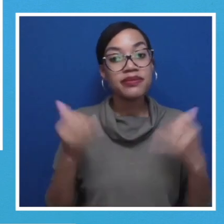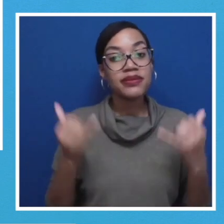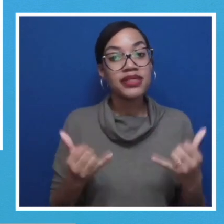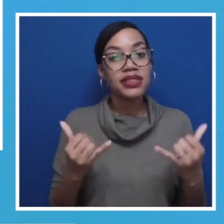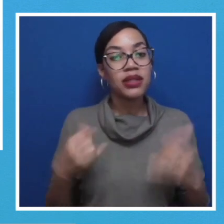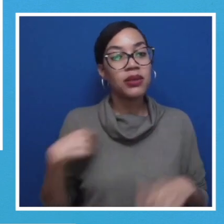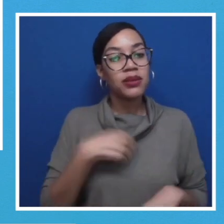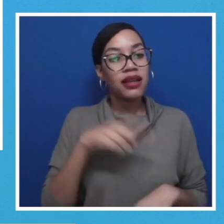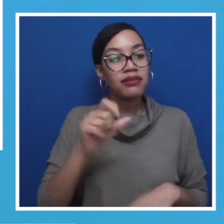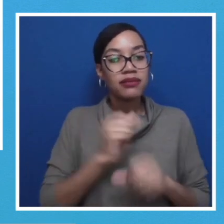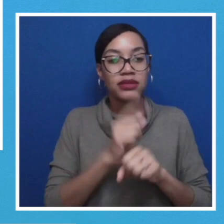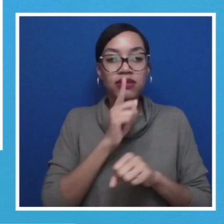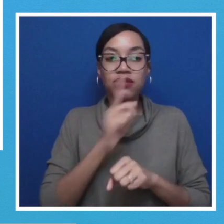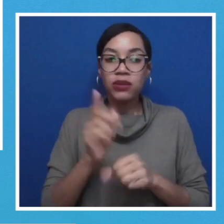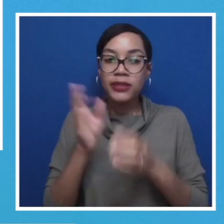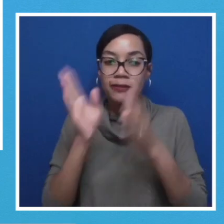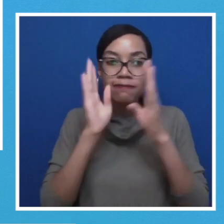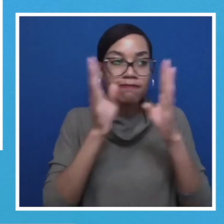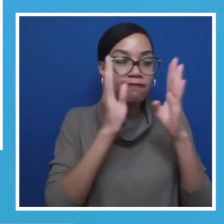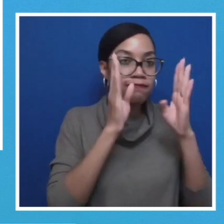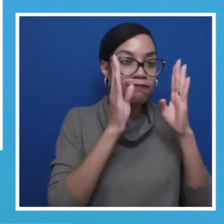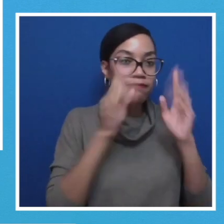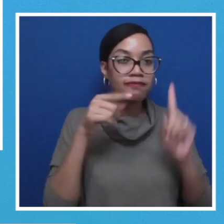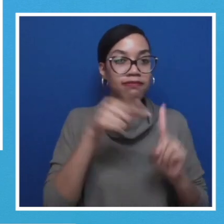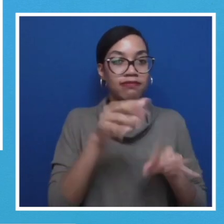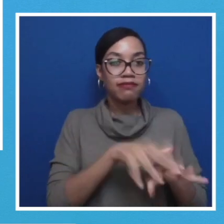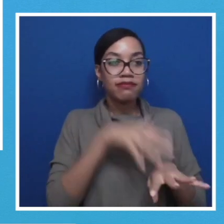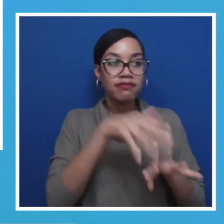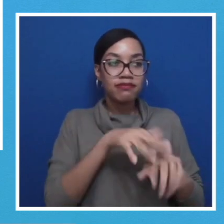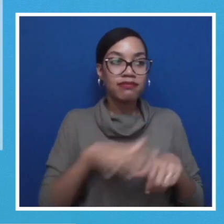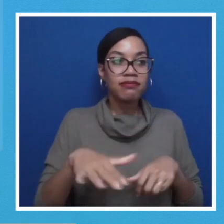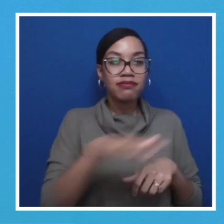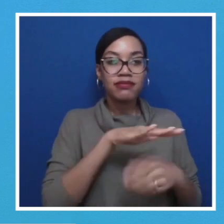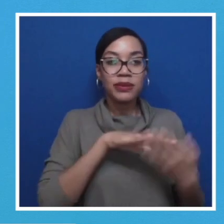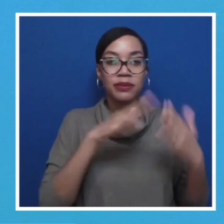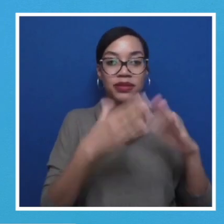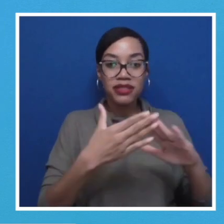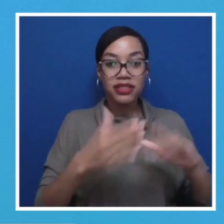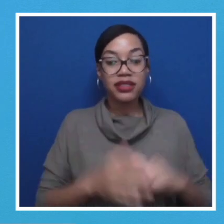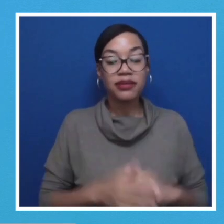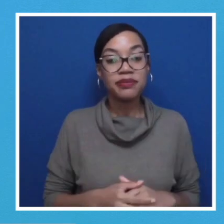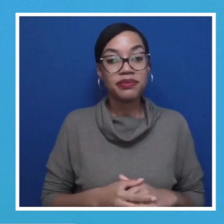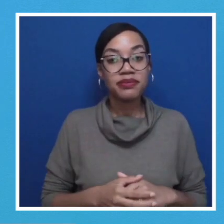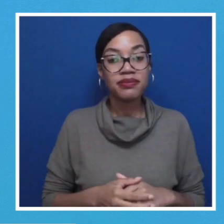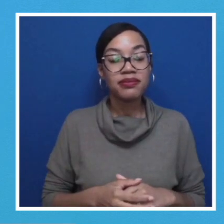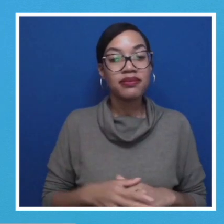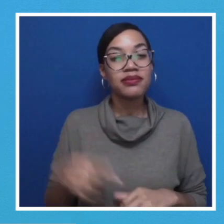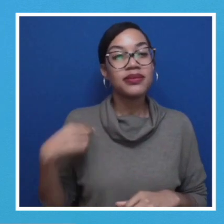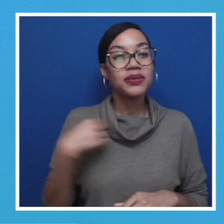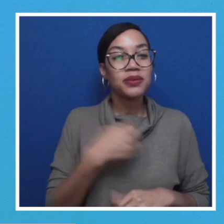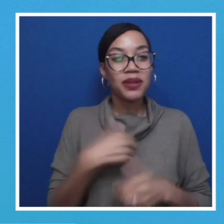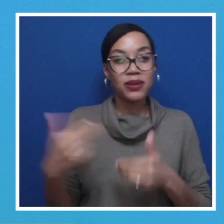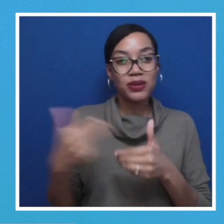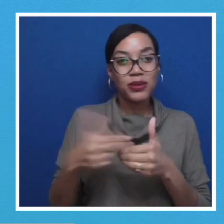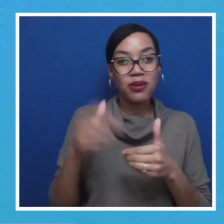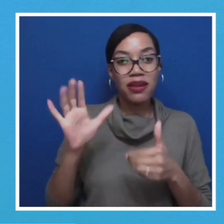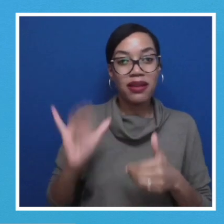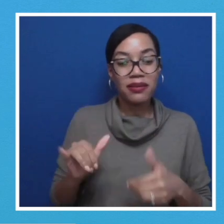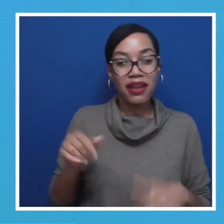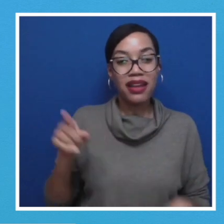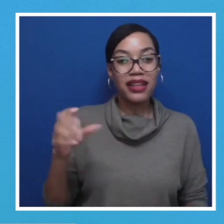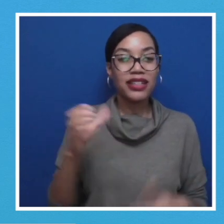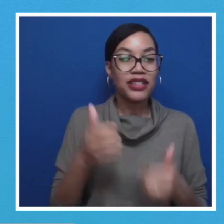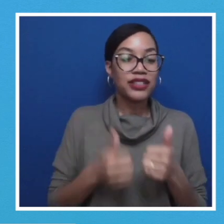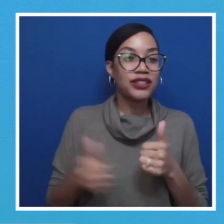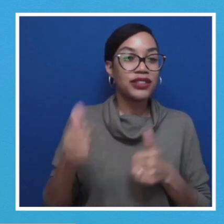of this community, of this nation. We'll be joined by Hereditary Chief Na'Moks. Title he carries as